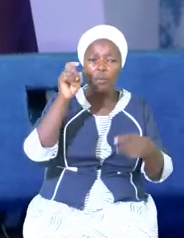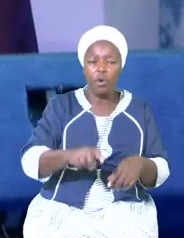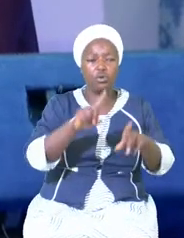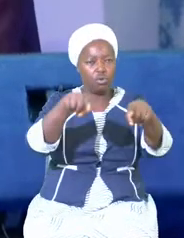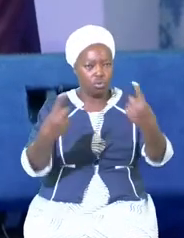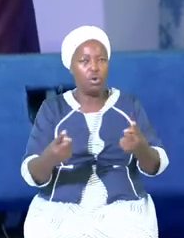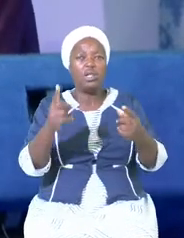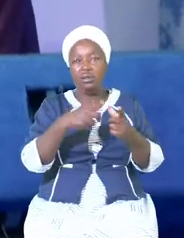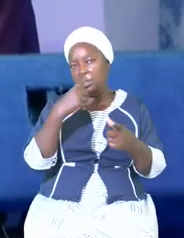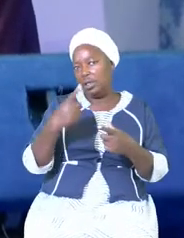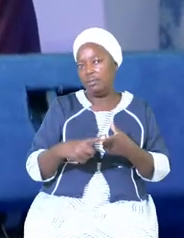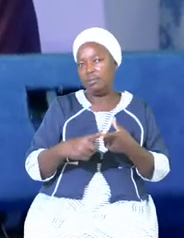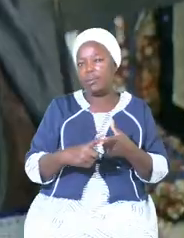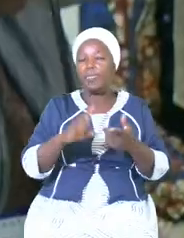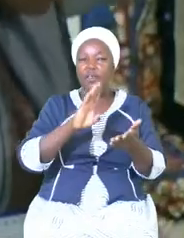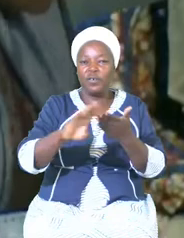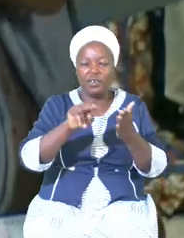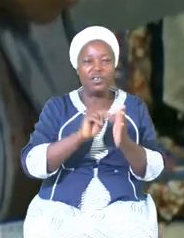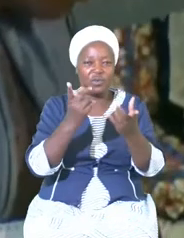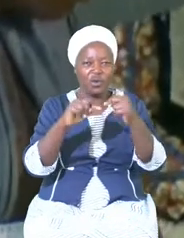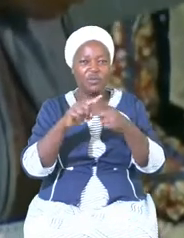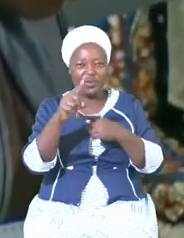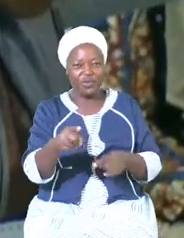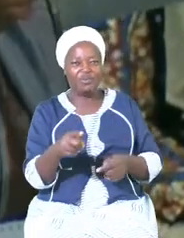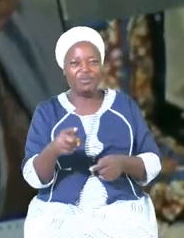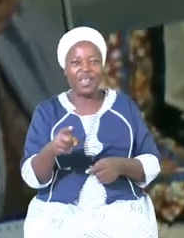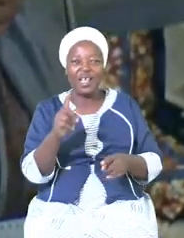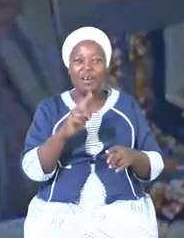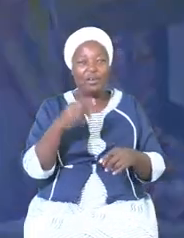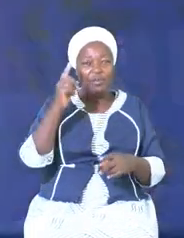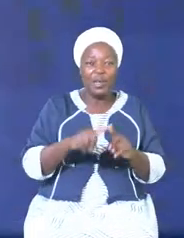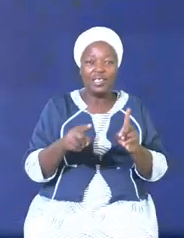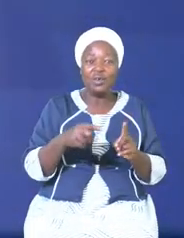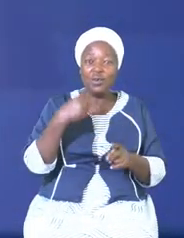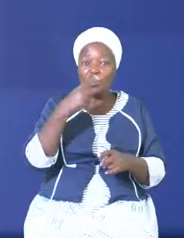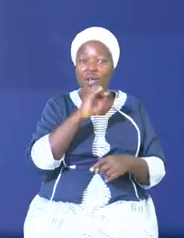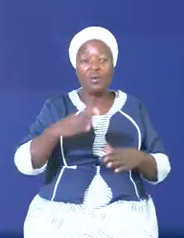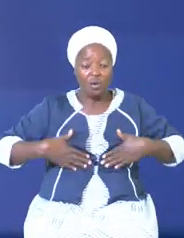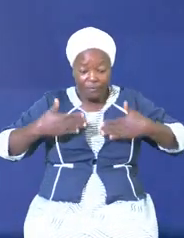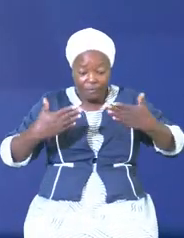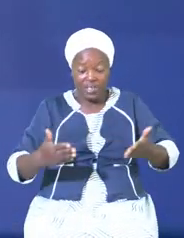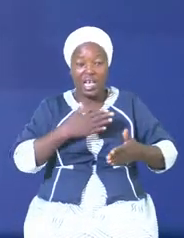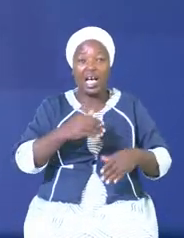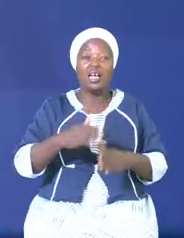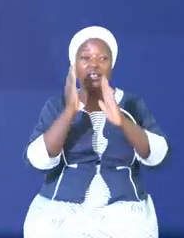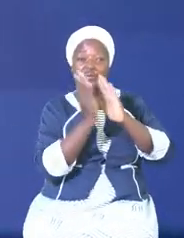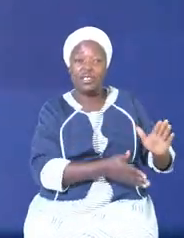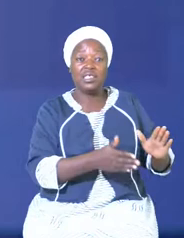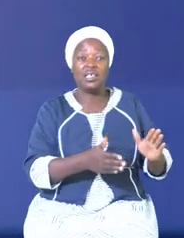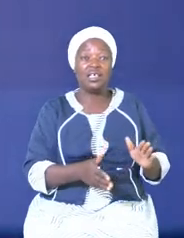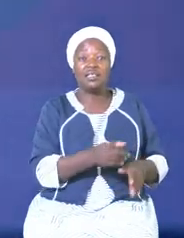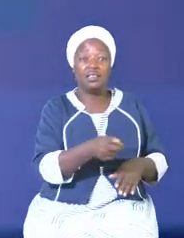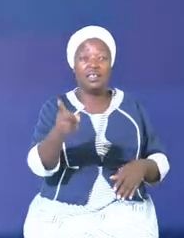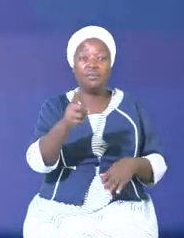then forgiveness will come to you. But whoso confesseth and forsaketh them, not